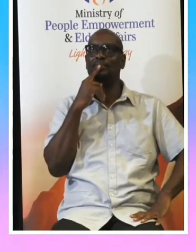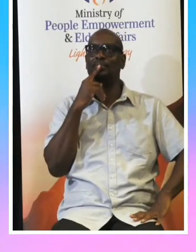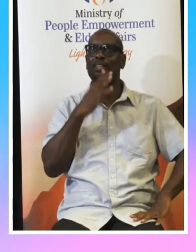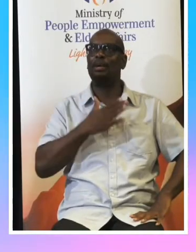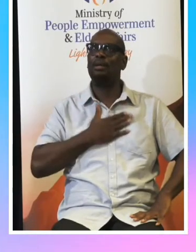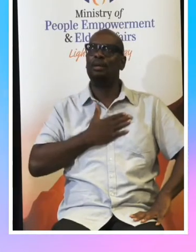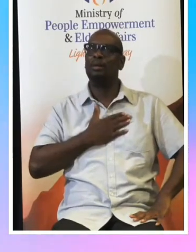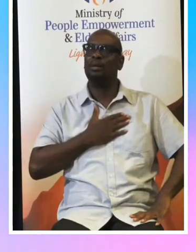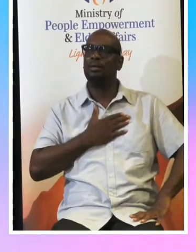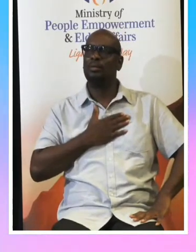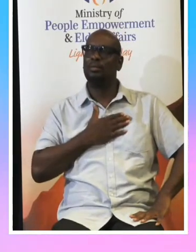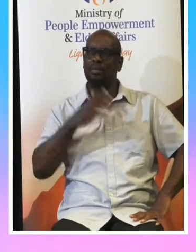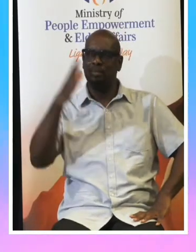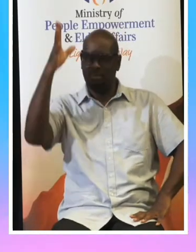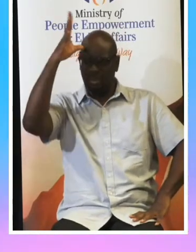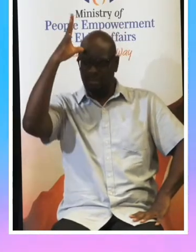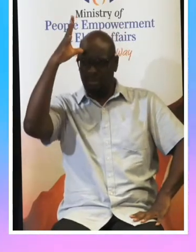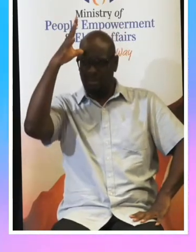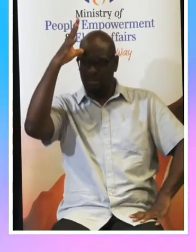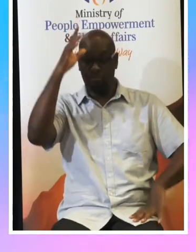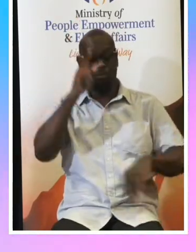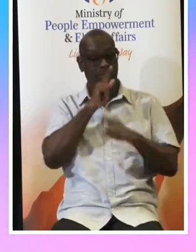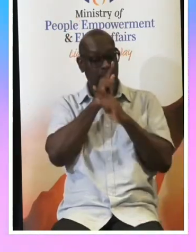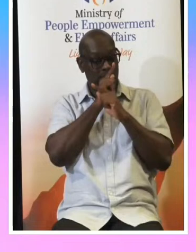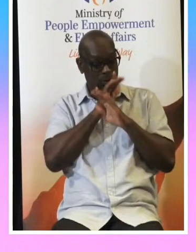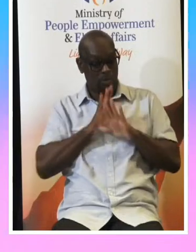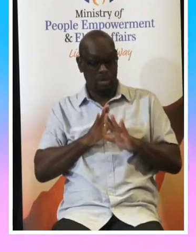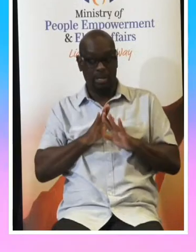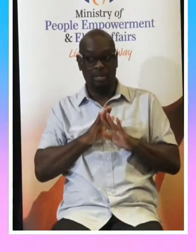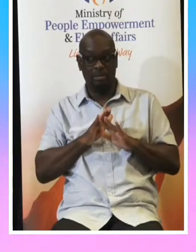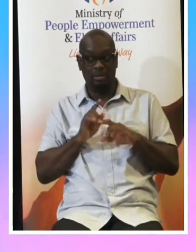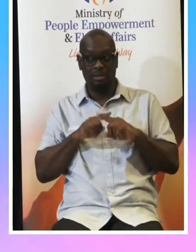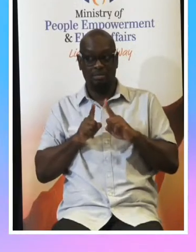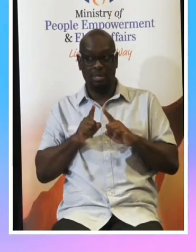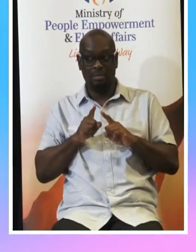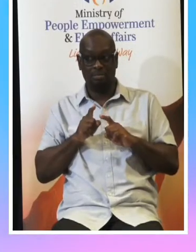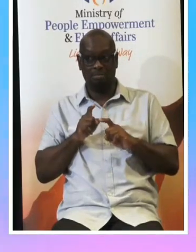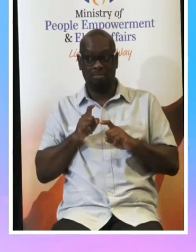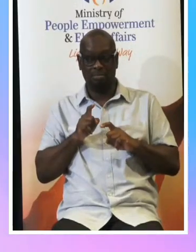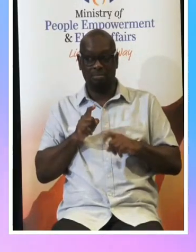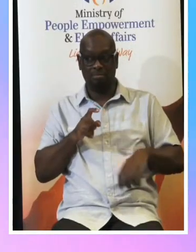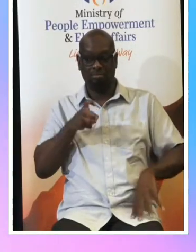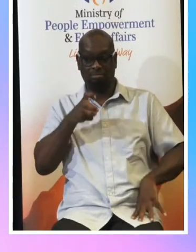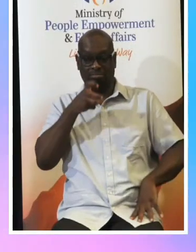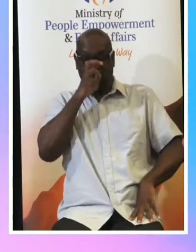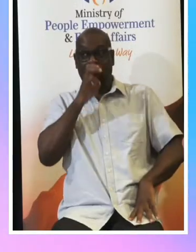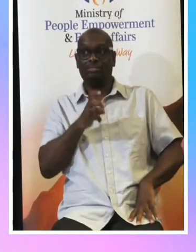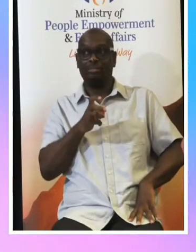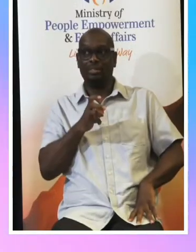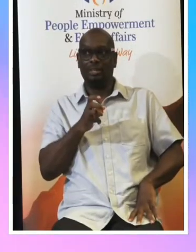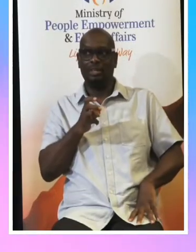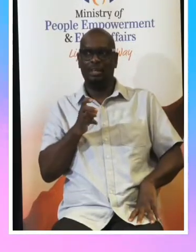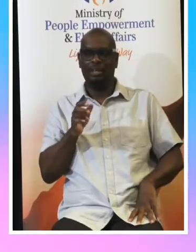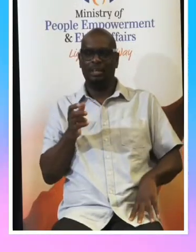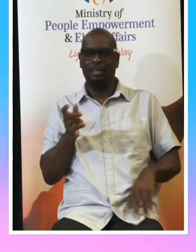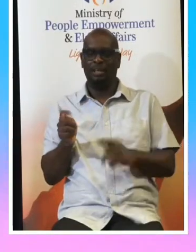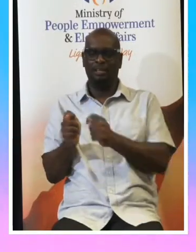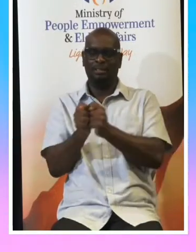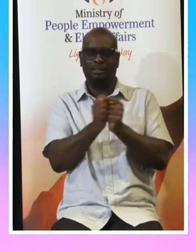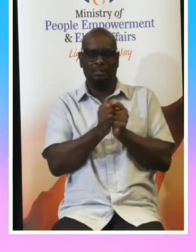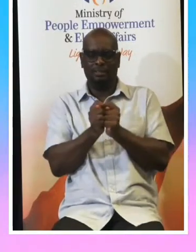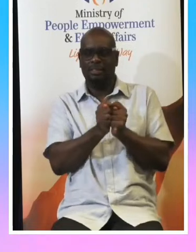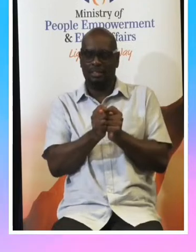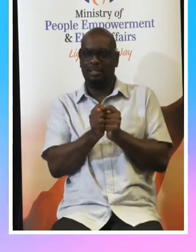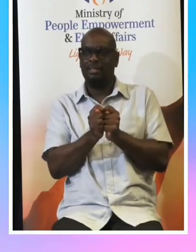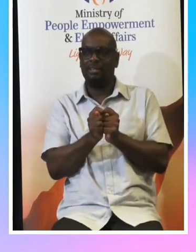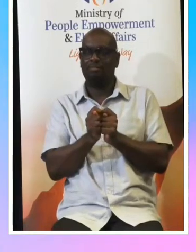has a quiet and stubborn resolve, and together, this makes them the perfect people to raise a